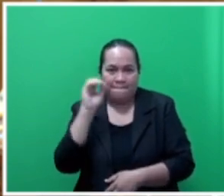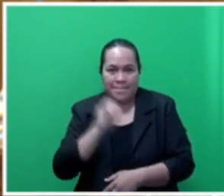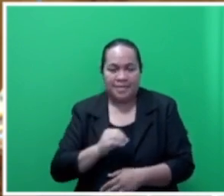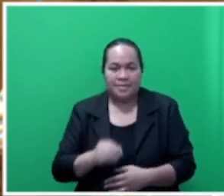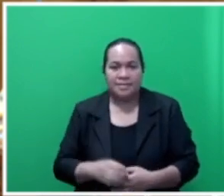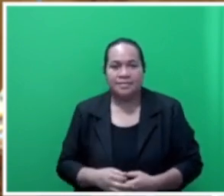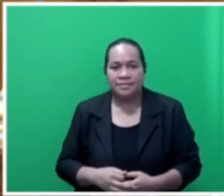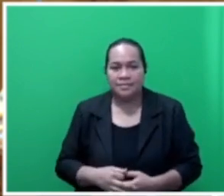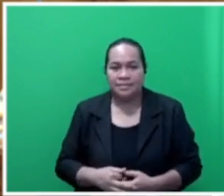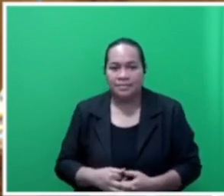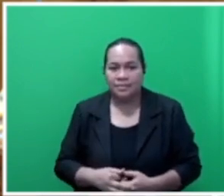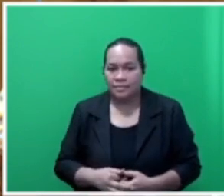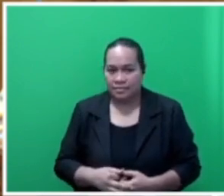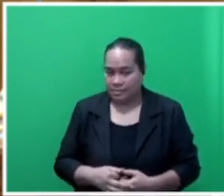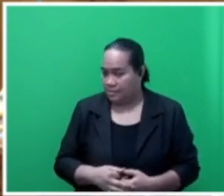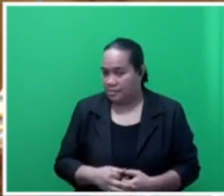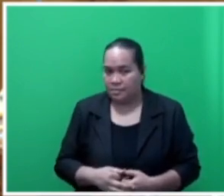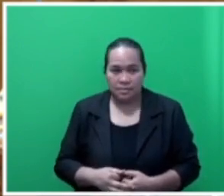If we look